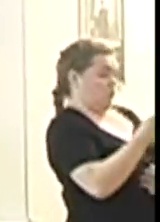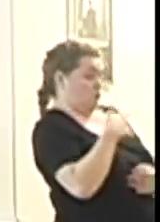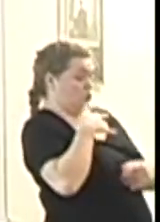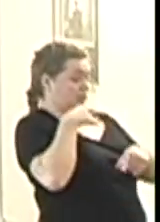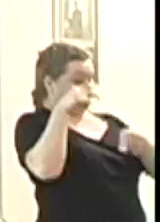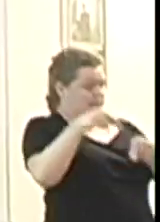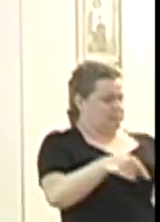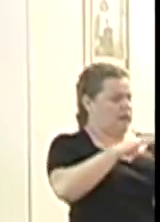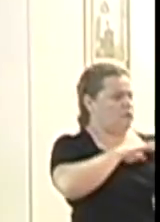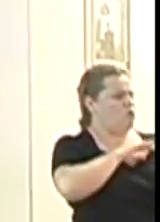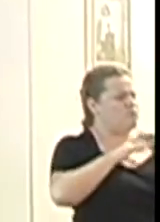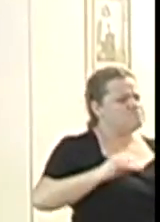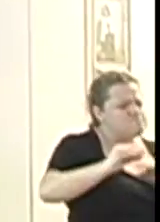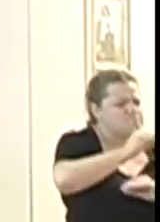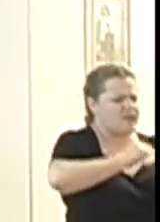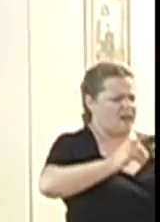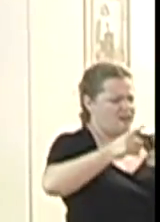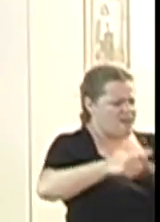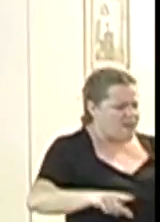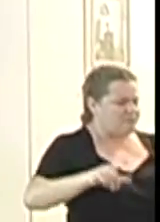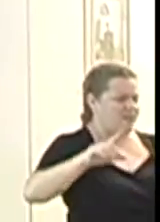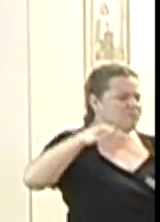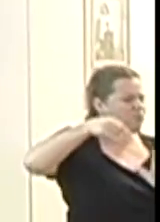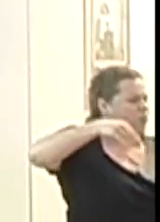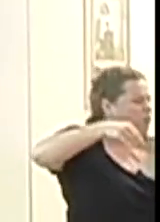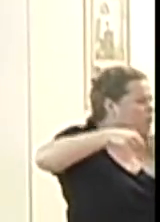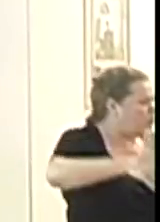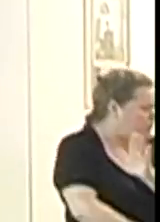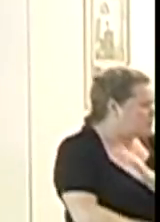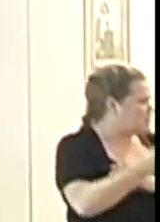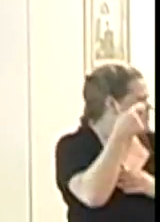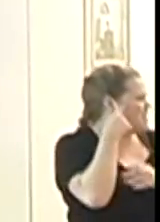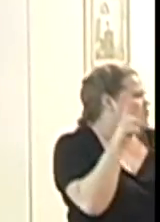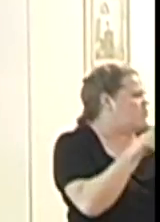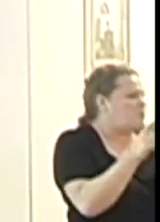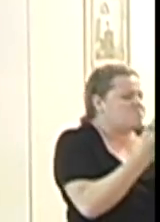is an extinct dialect of French at this point.